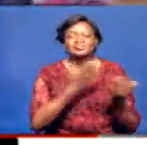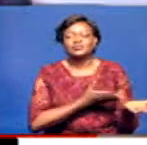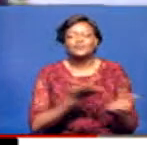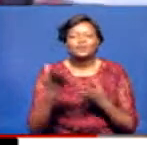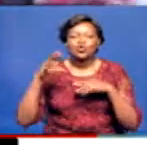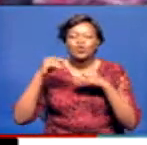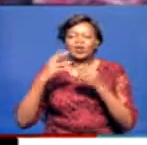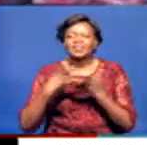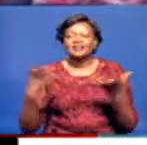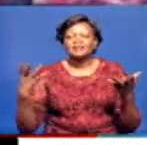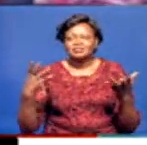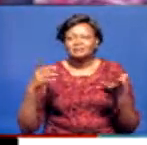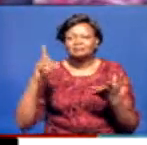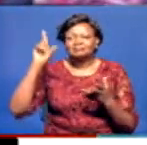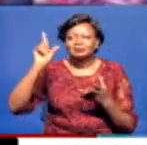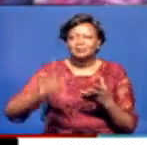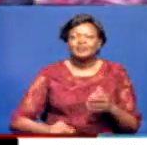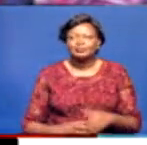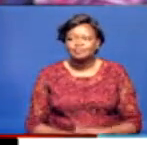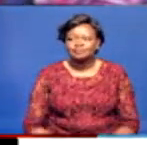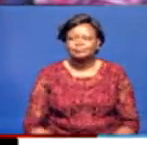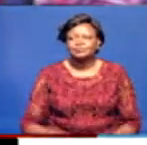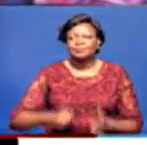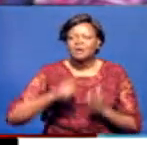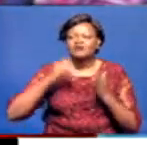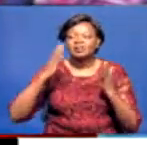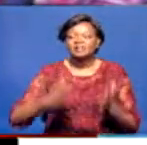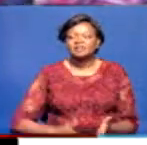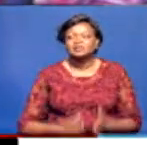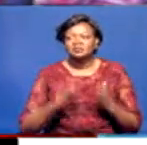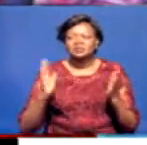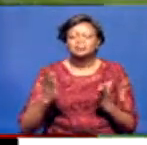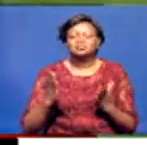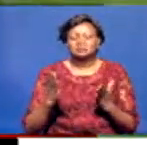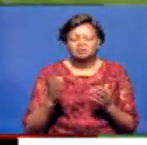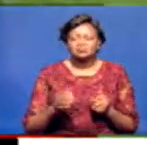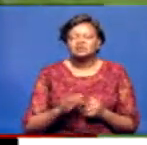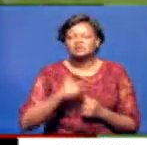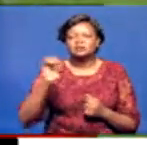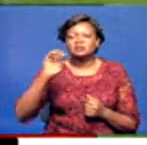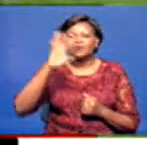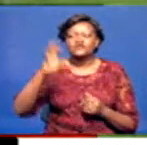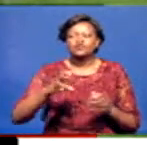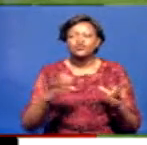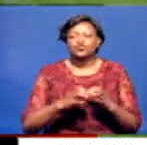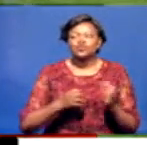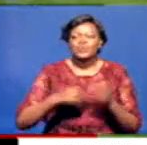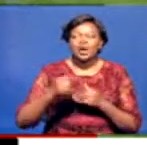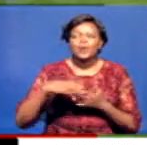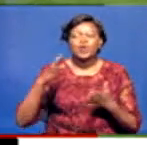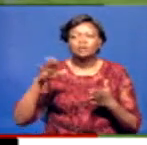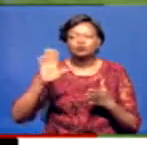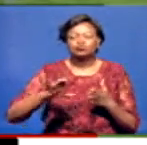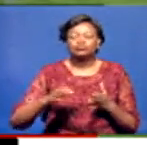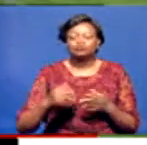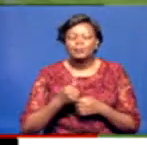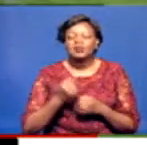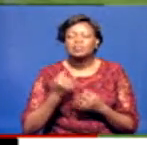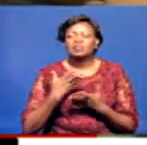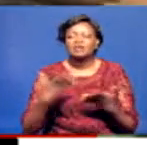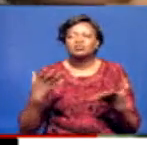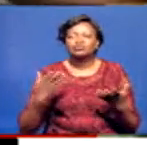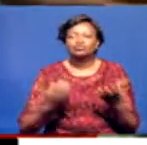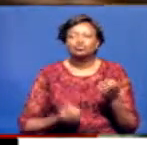at discounted rates. Manufacturers are urging EAC residents to buy more locally made products to grow the region's